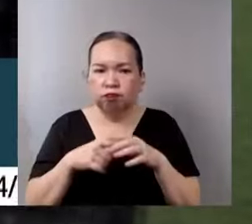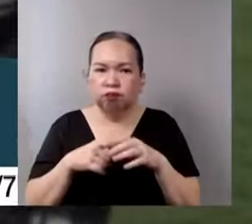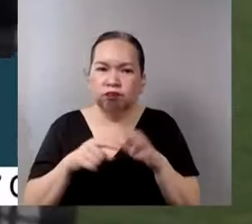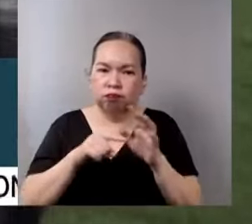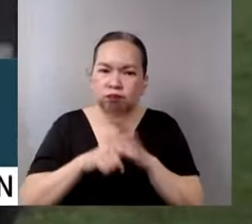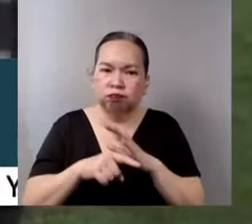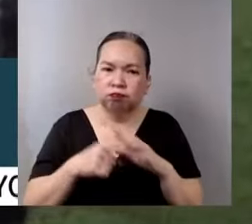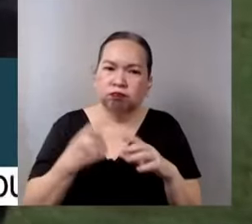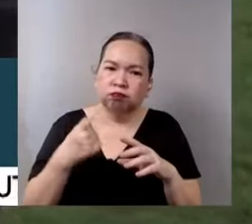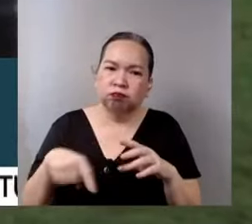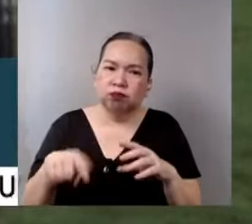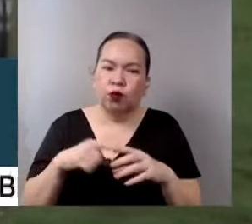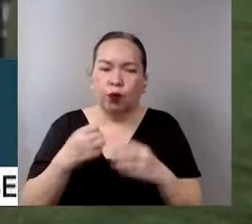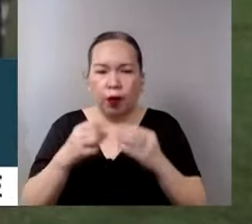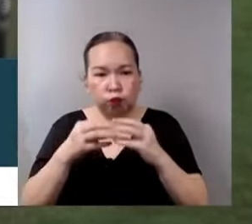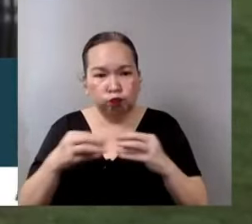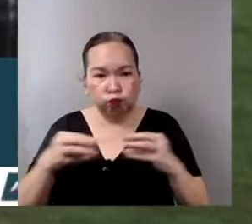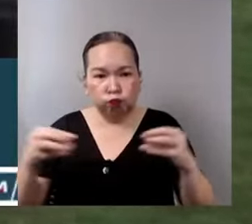make sausages.